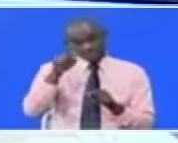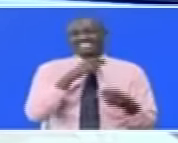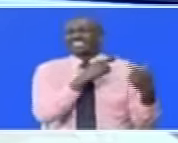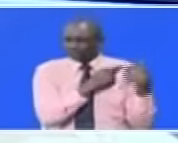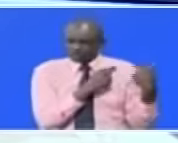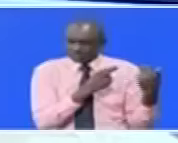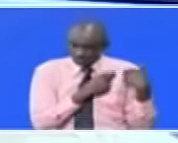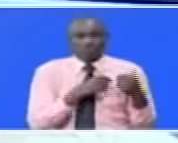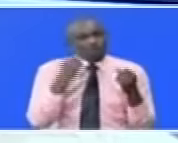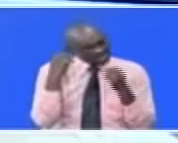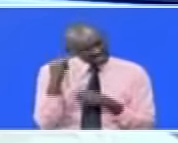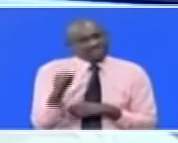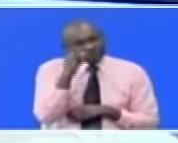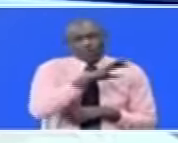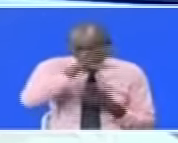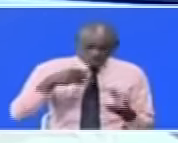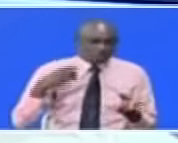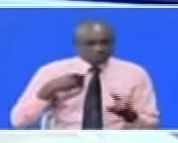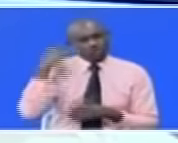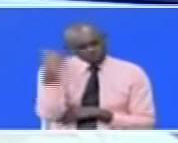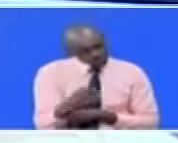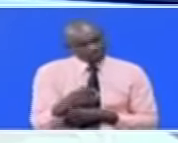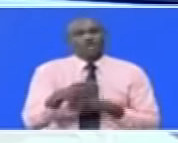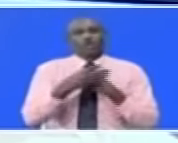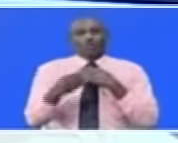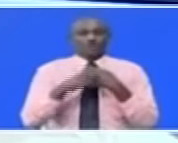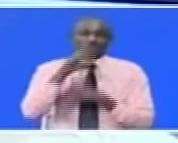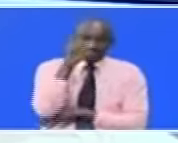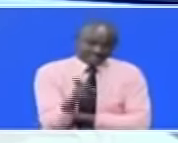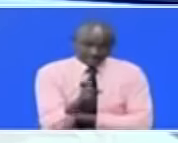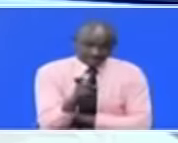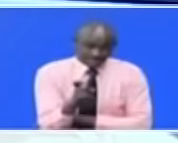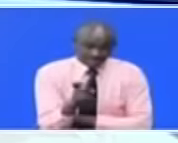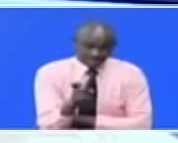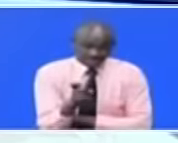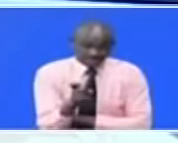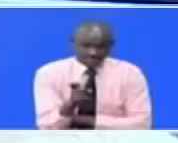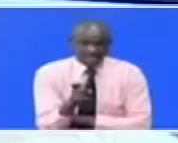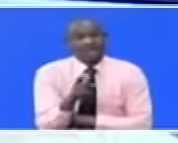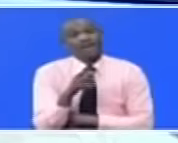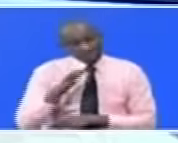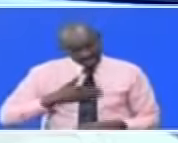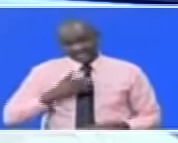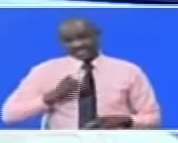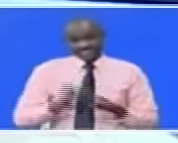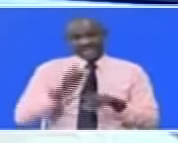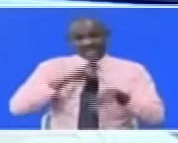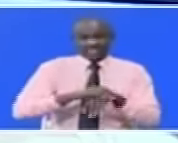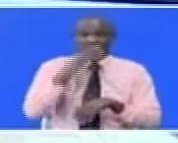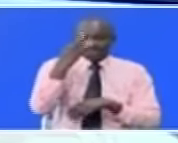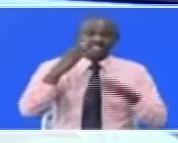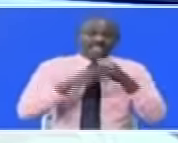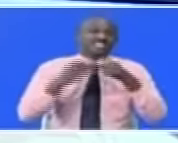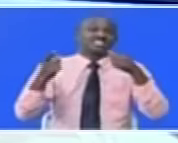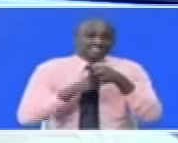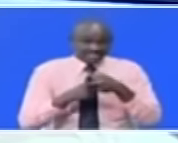curb cheating in examinations. Something here positive from Sir Conrad. She says, my sister scored 396